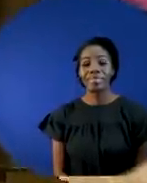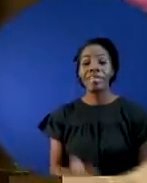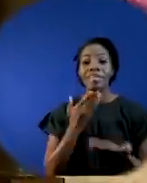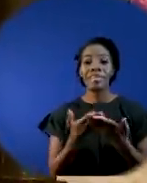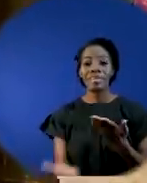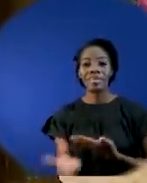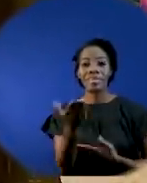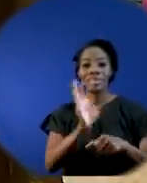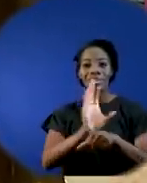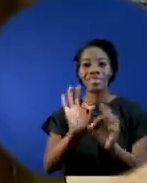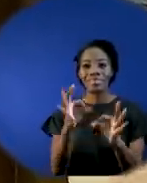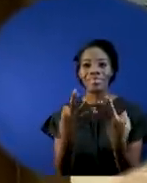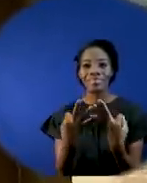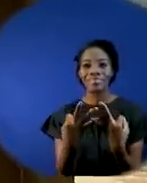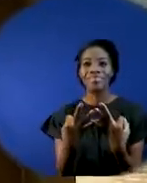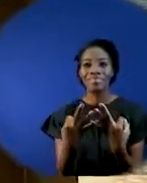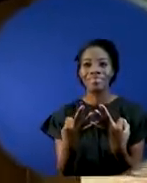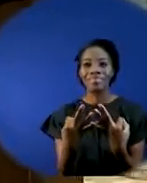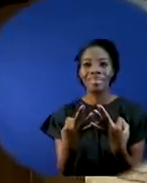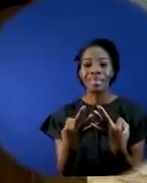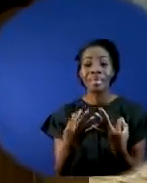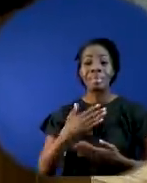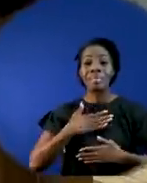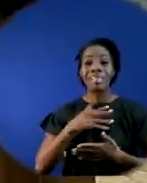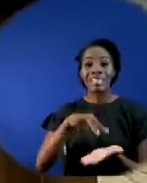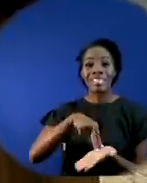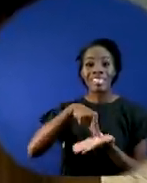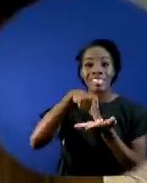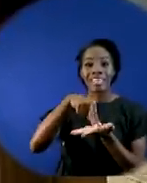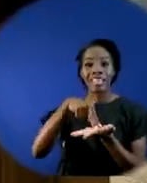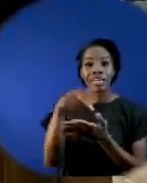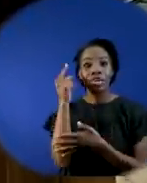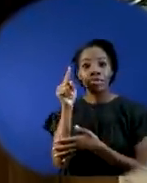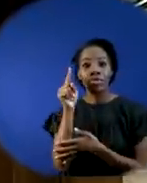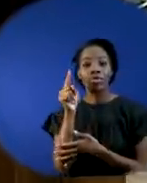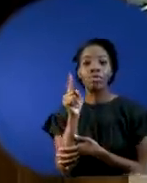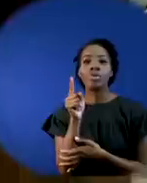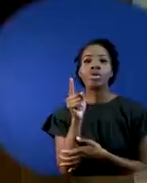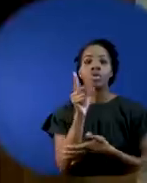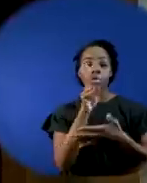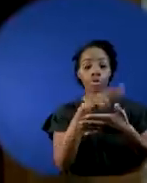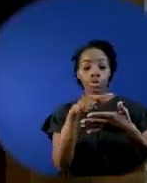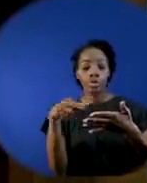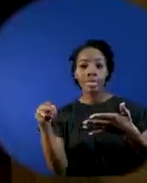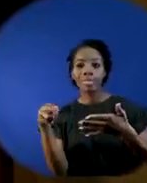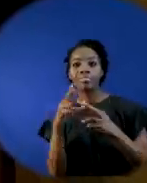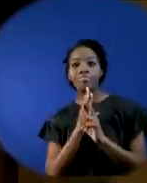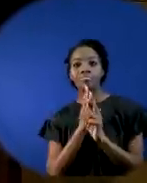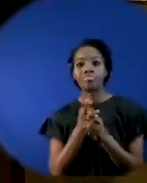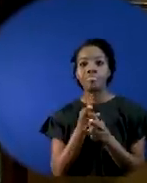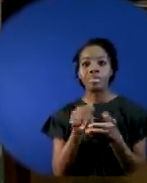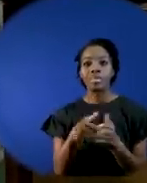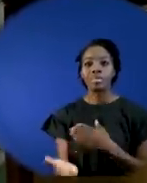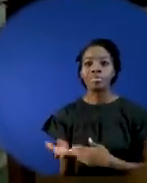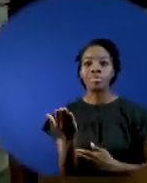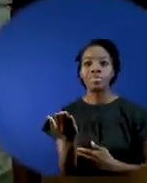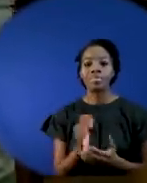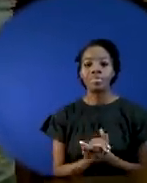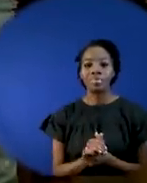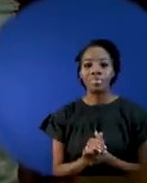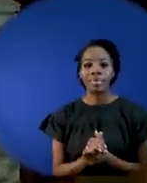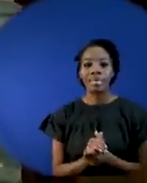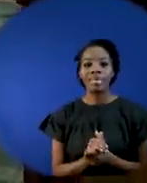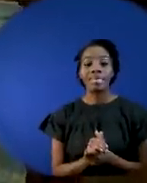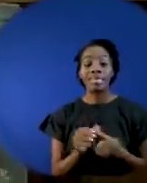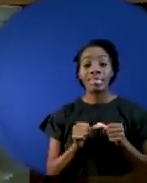Good morning, church family. Will you stand for the responsive reading for this morning? And